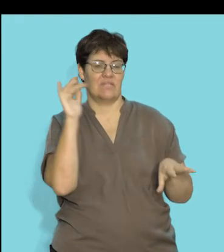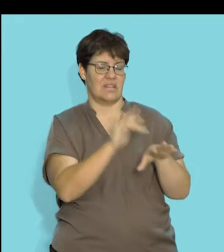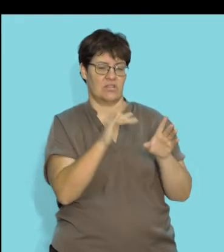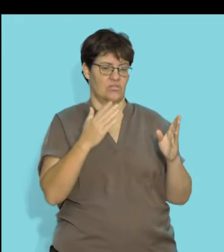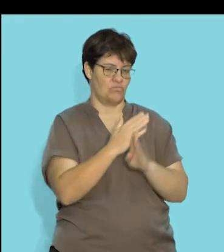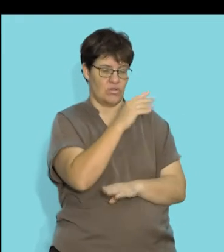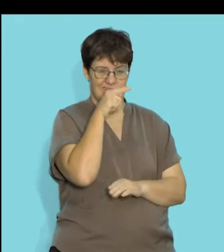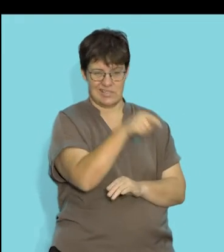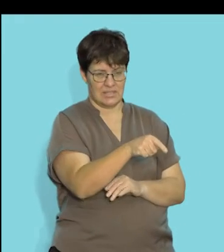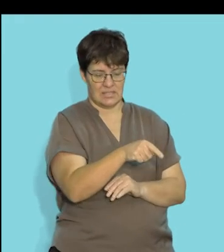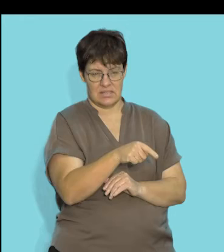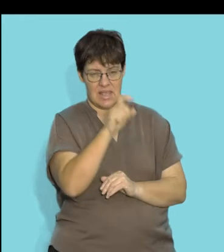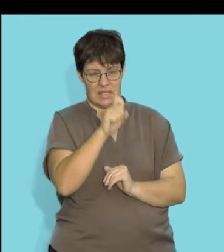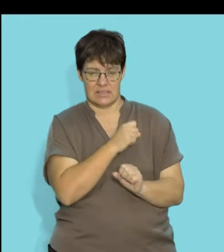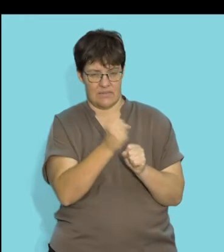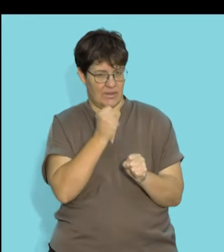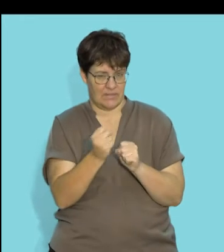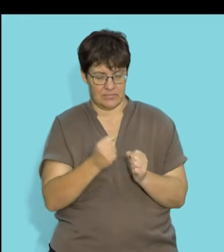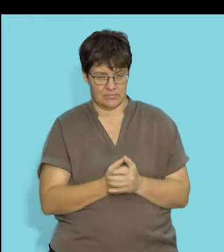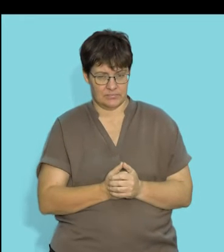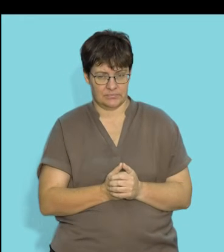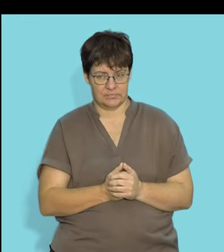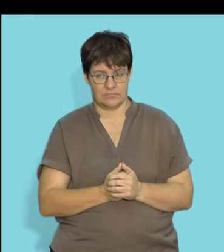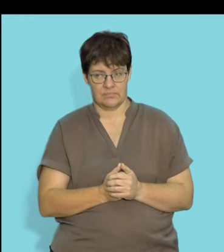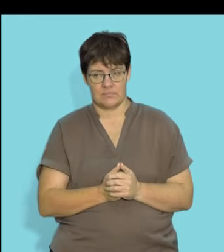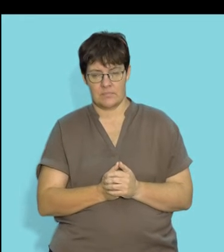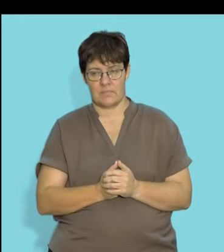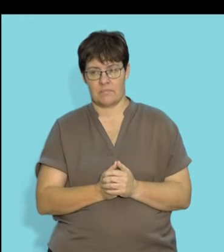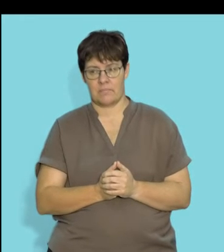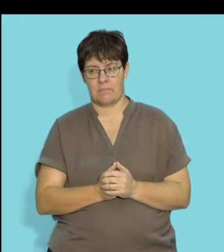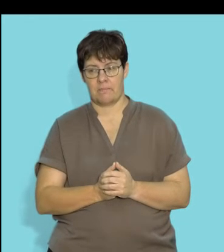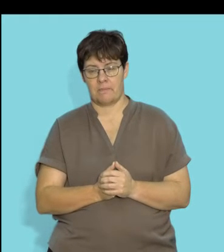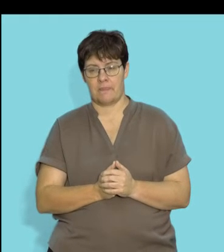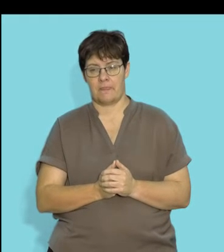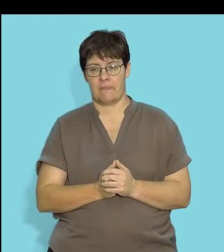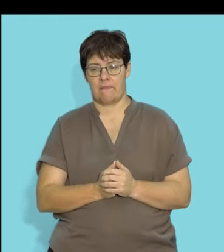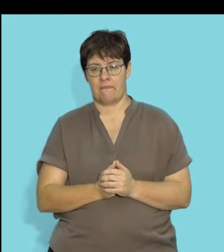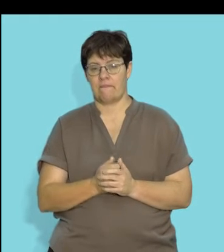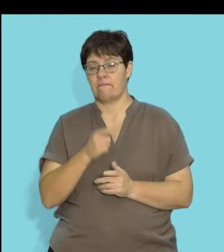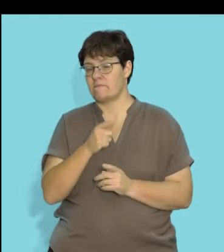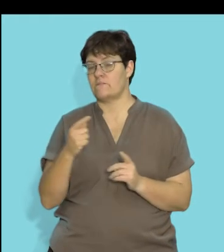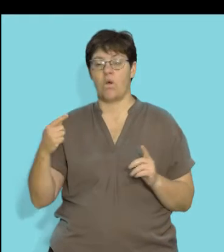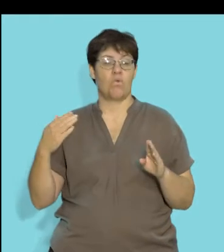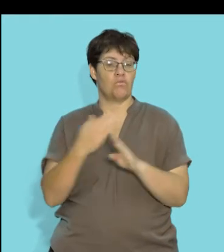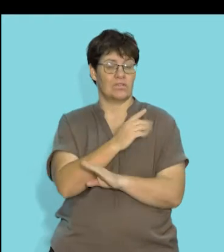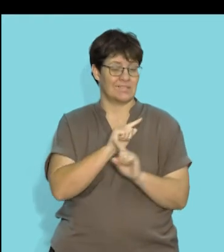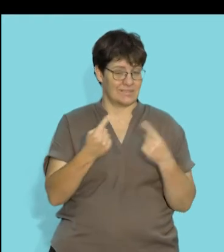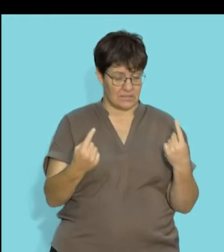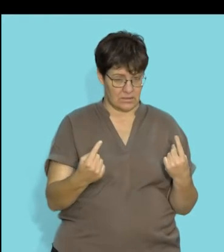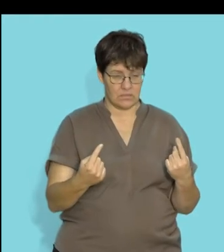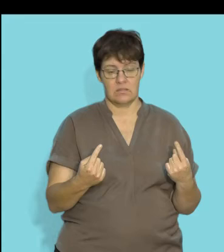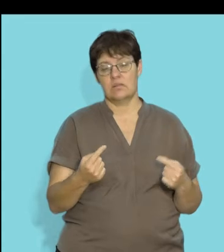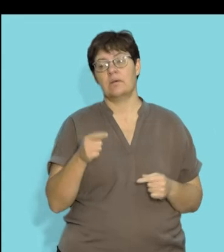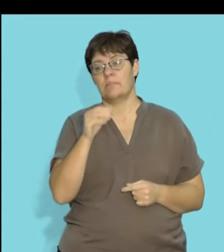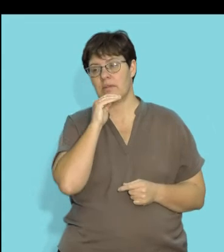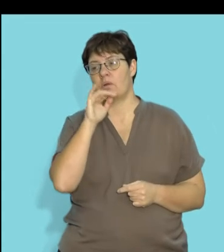can never cross there, right? It can never cross the x-axis. So for it not to cross the